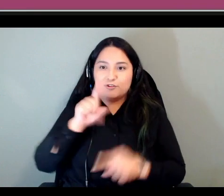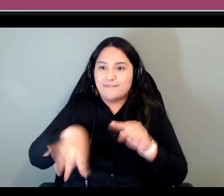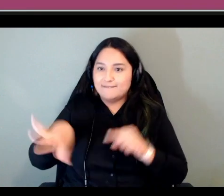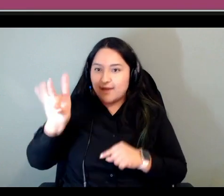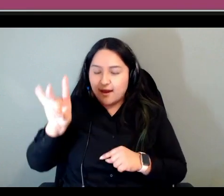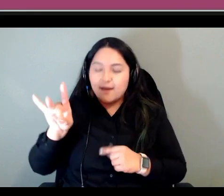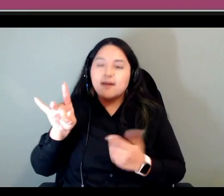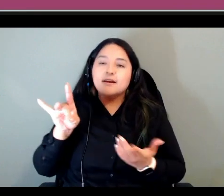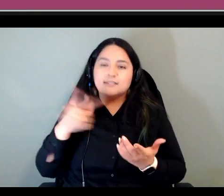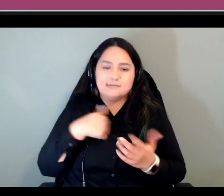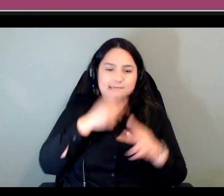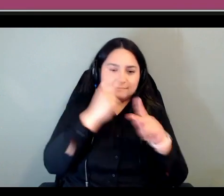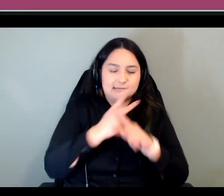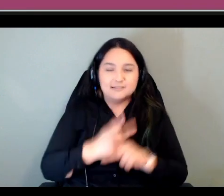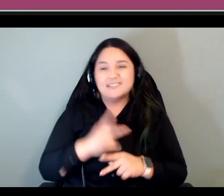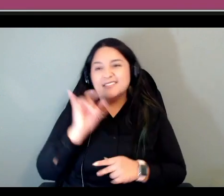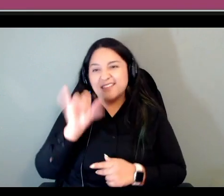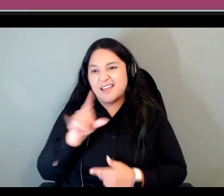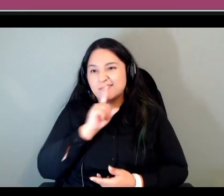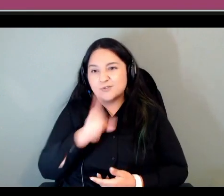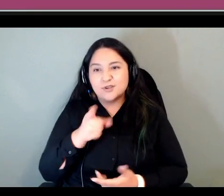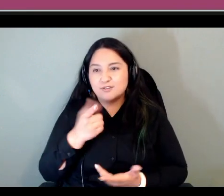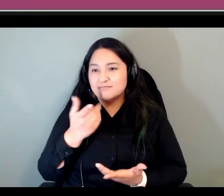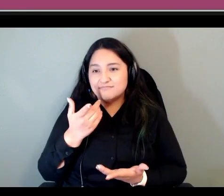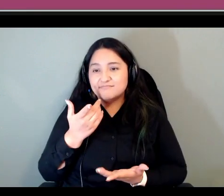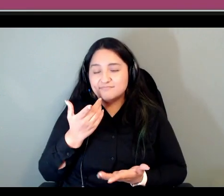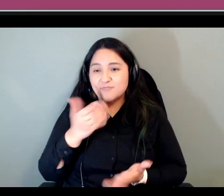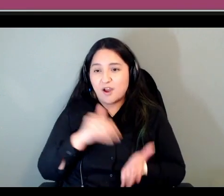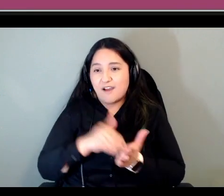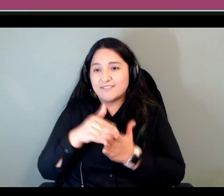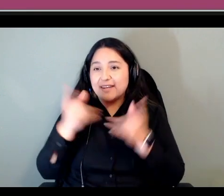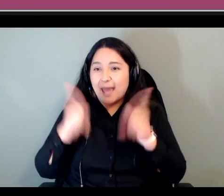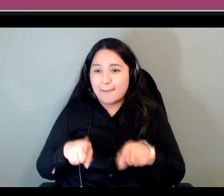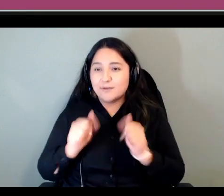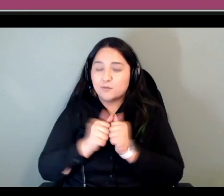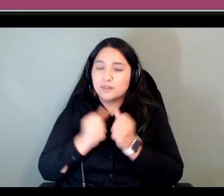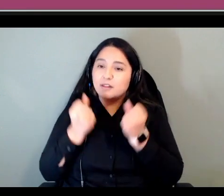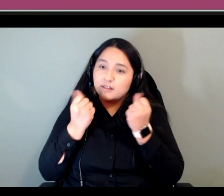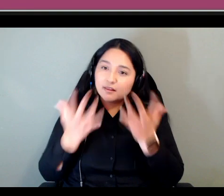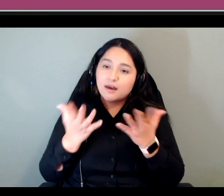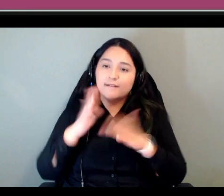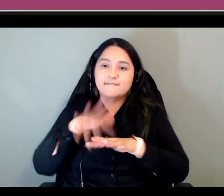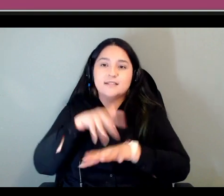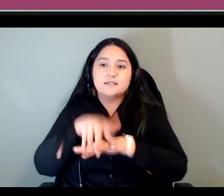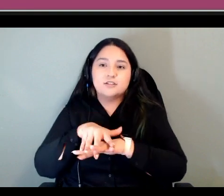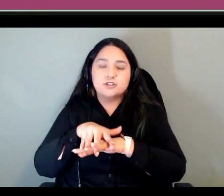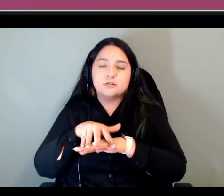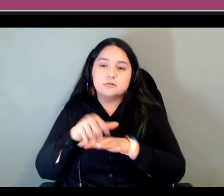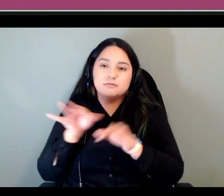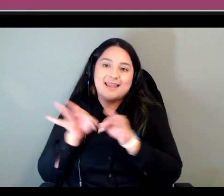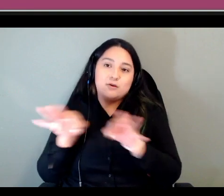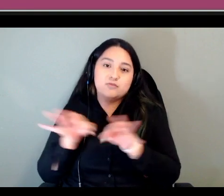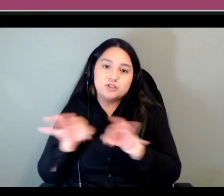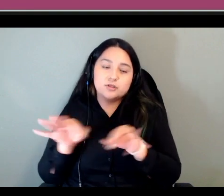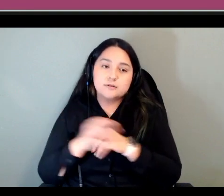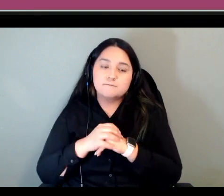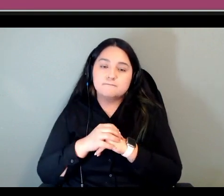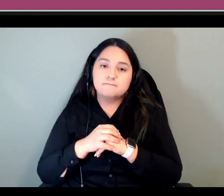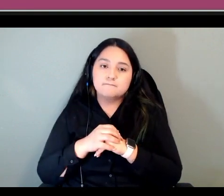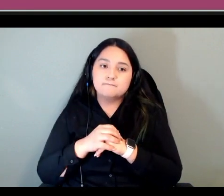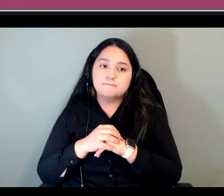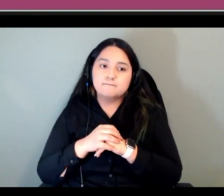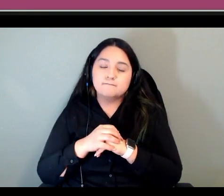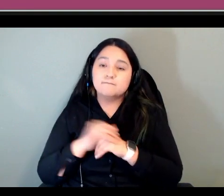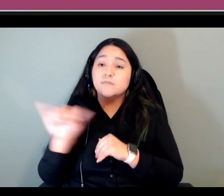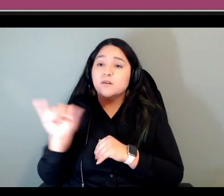that is a reality that often happens, I think, with a lot of Indigenous languages. And there are also,